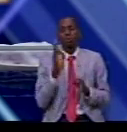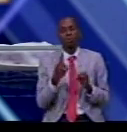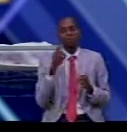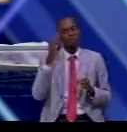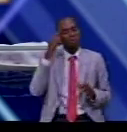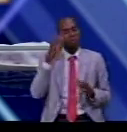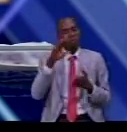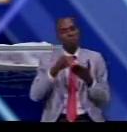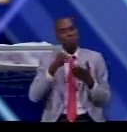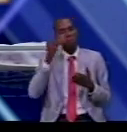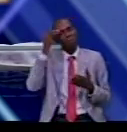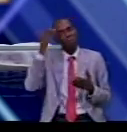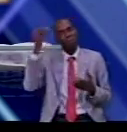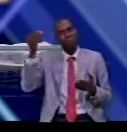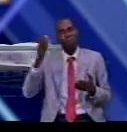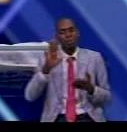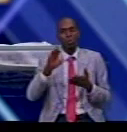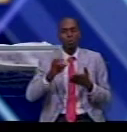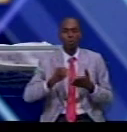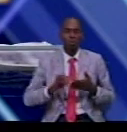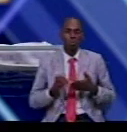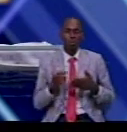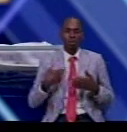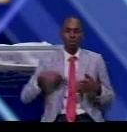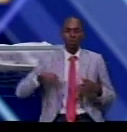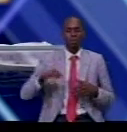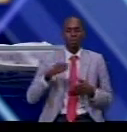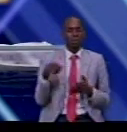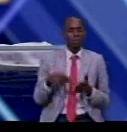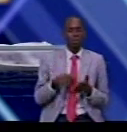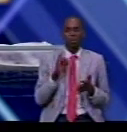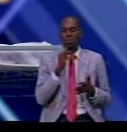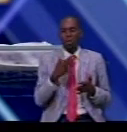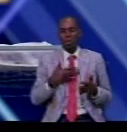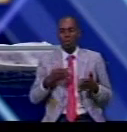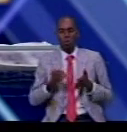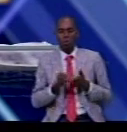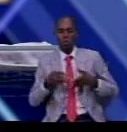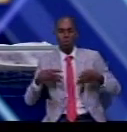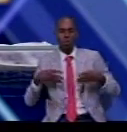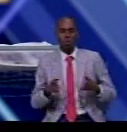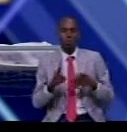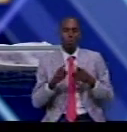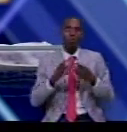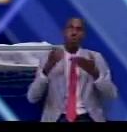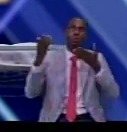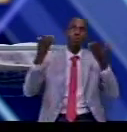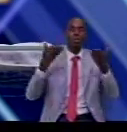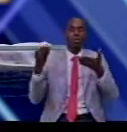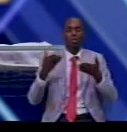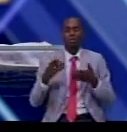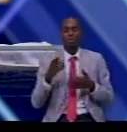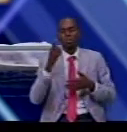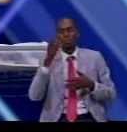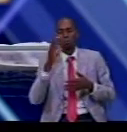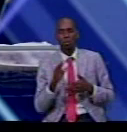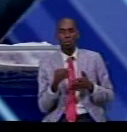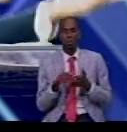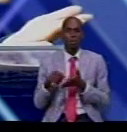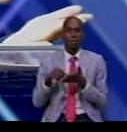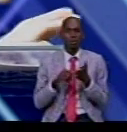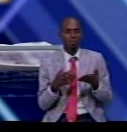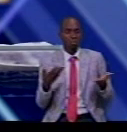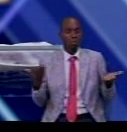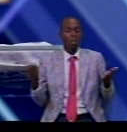own religion, this is where I want to serve God. This is my own opinion on this. Not what you are saying. Not what the Bible is saying. After all, there are